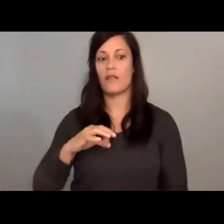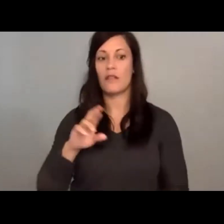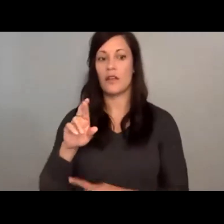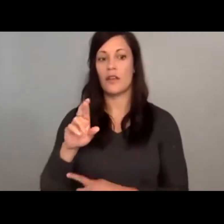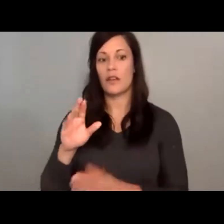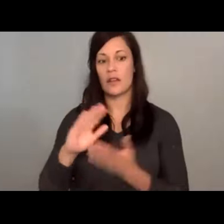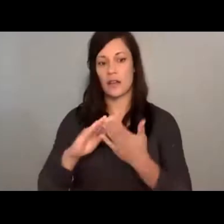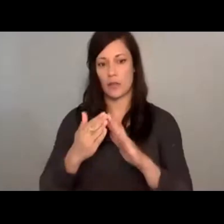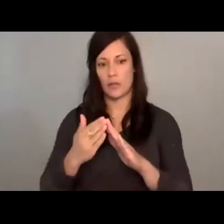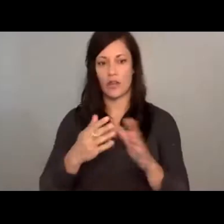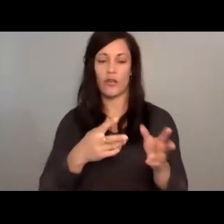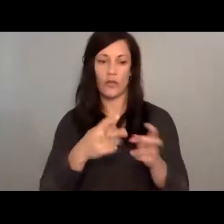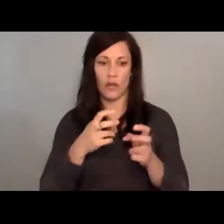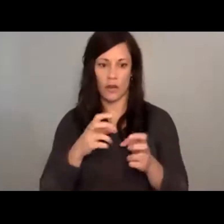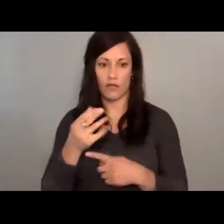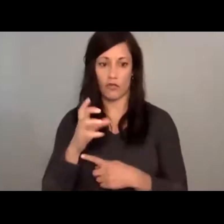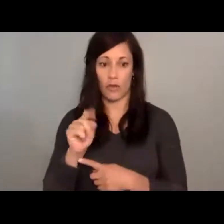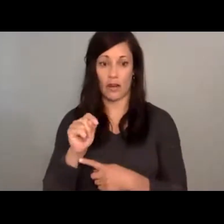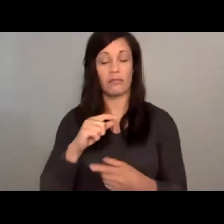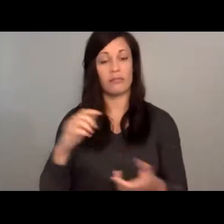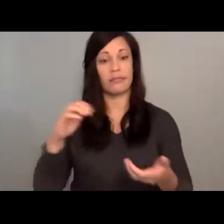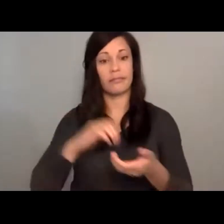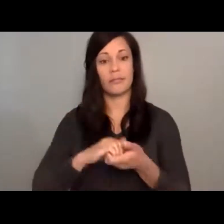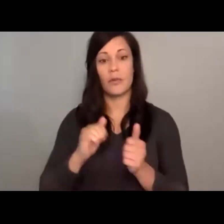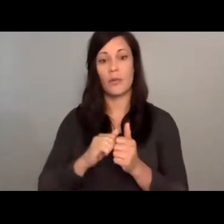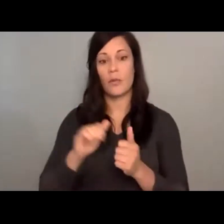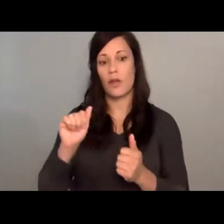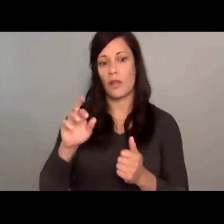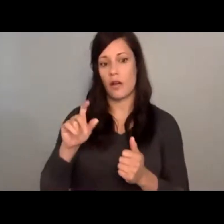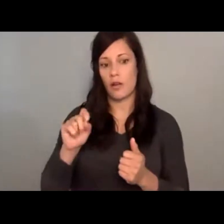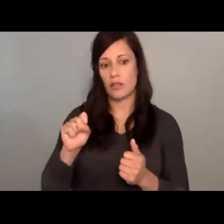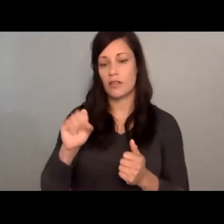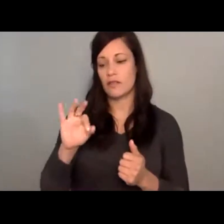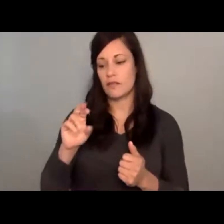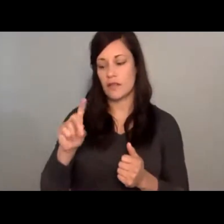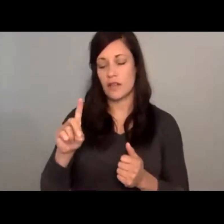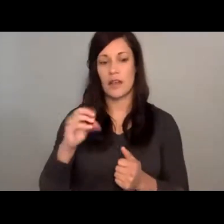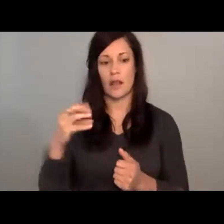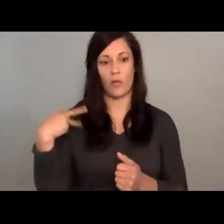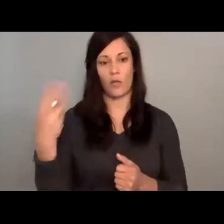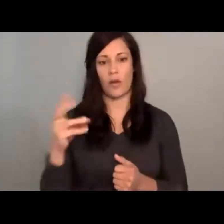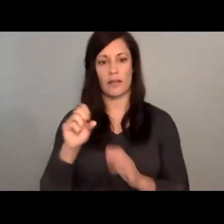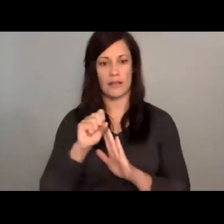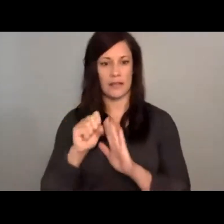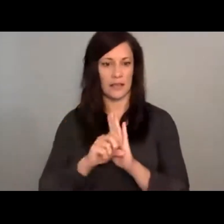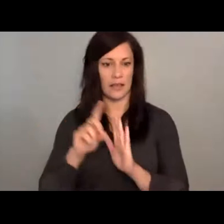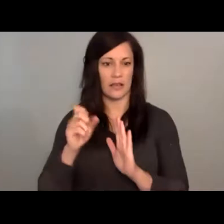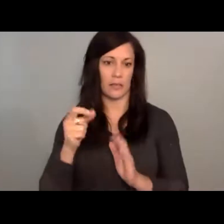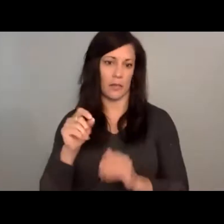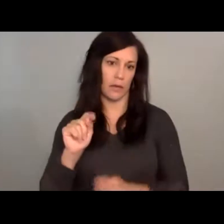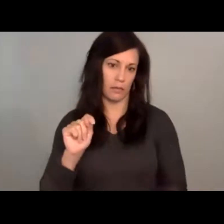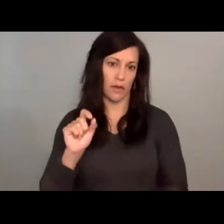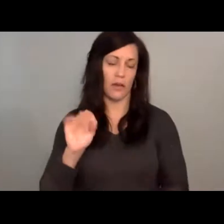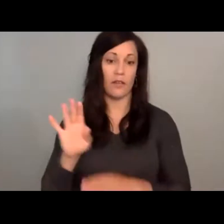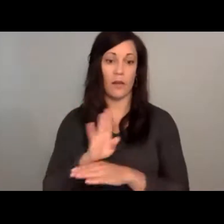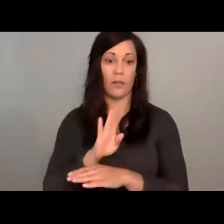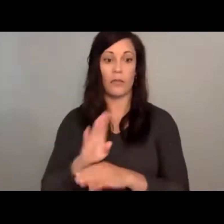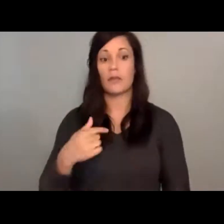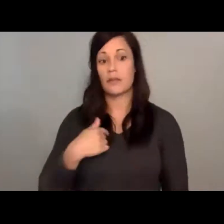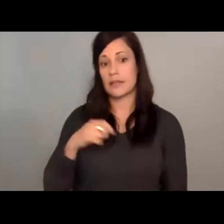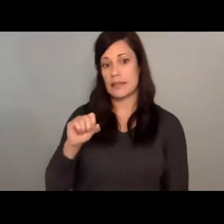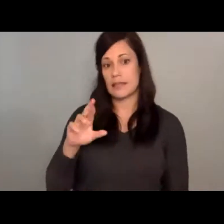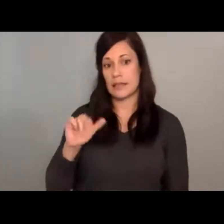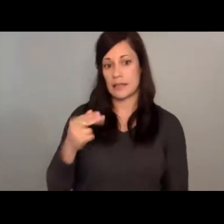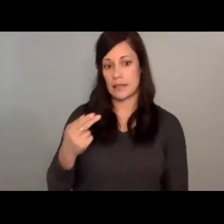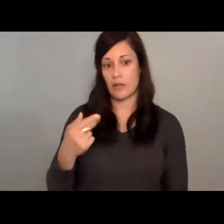in collaboration with ArtsFund and the Washington State Department of Commerce. My name is Sarah Sidman, and I am the Vice President of